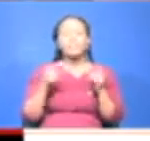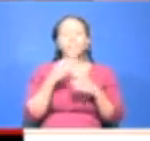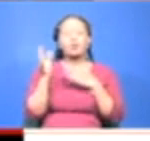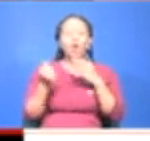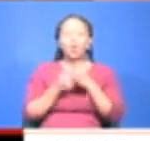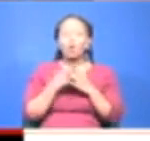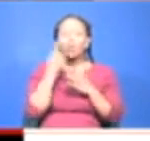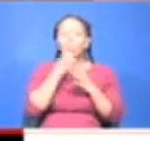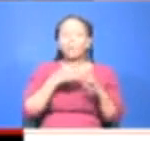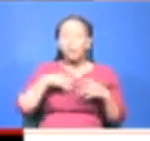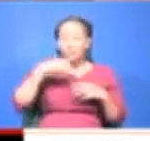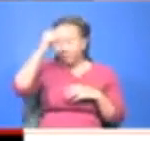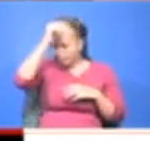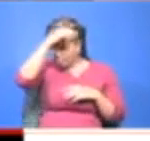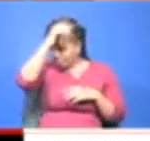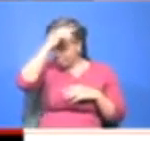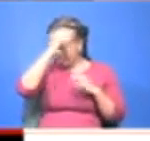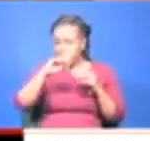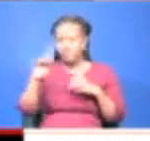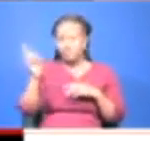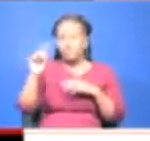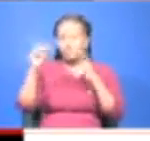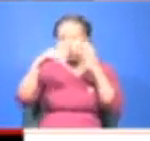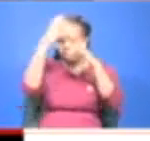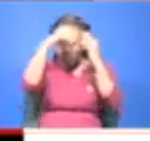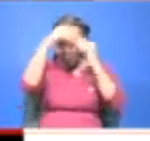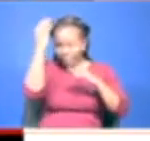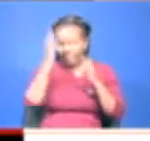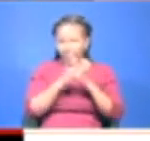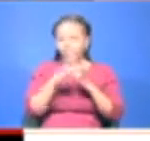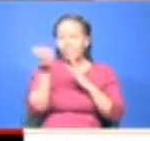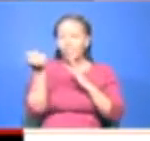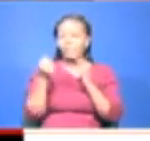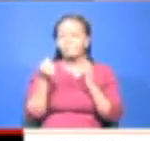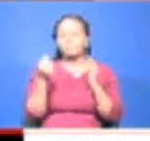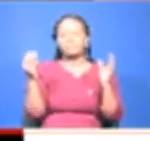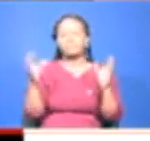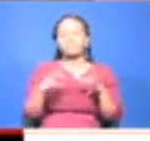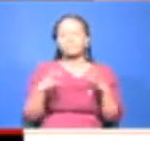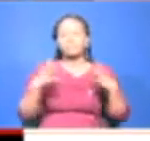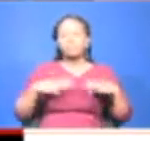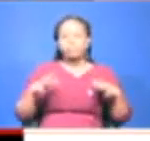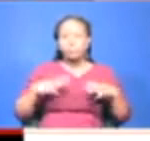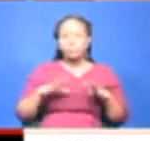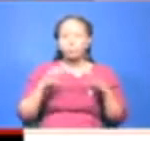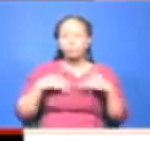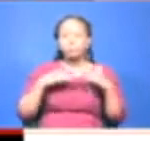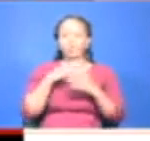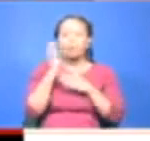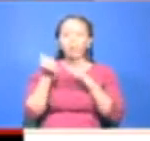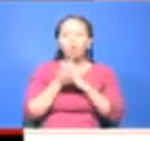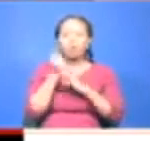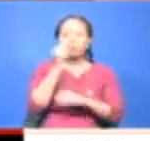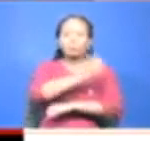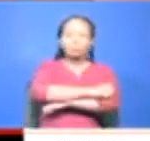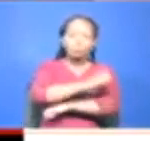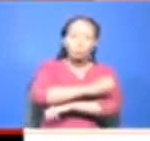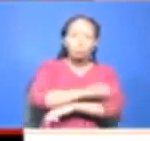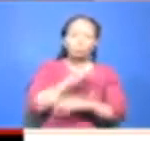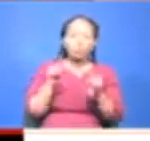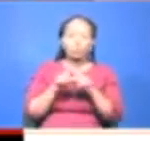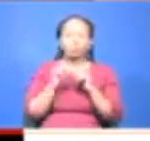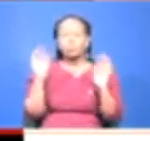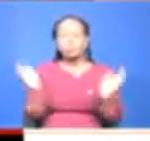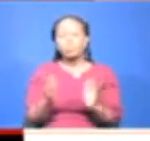at the University of Nairobi and things, and to use those kind of influencers and role models to go back to rural areas, to schools, to encourage youth, this is one level of